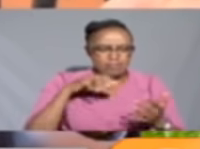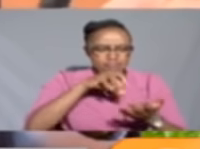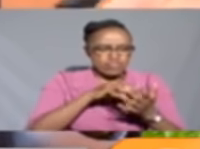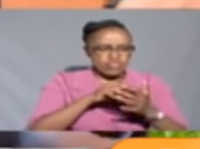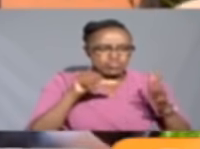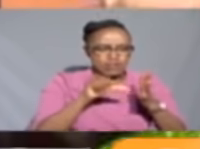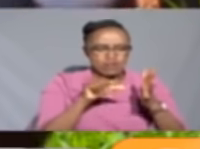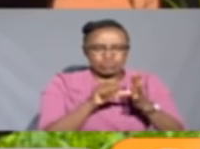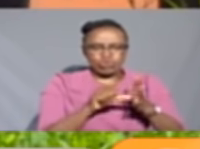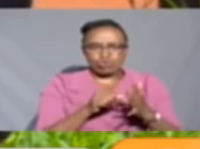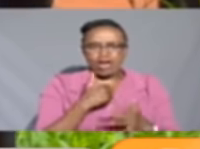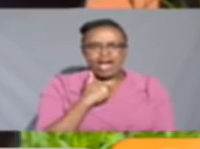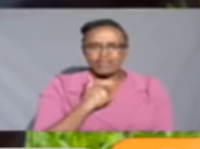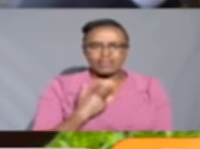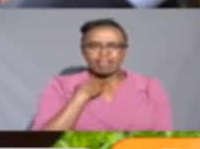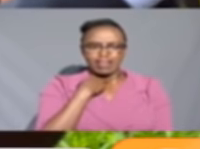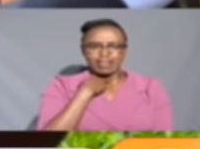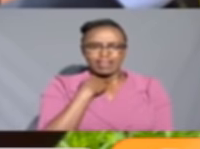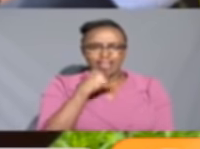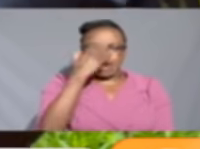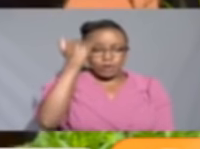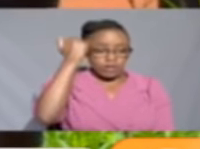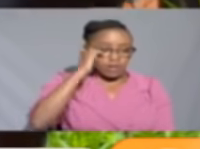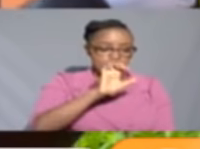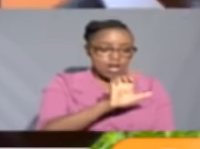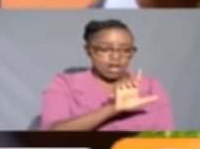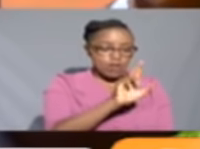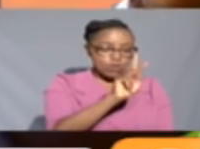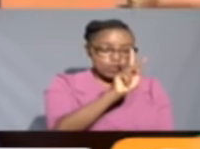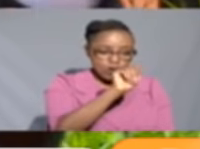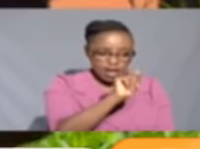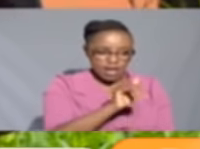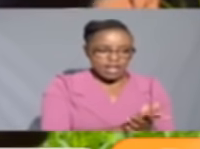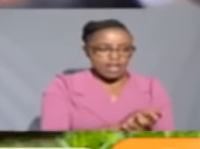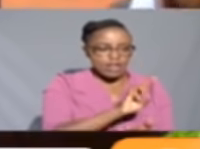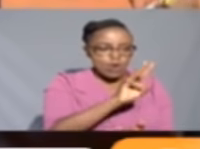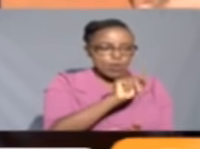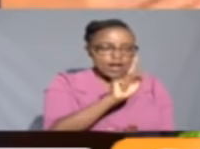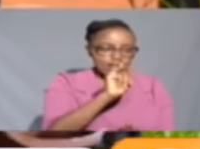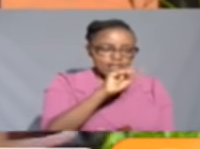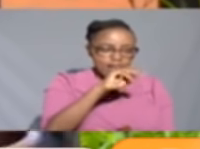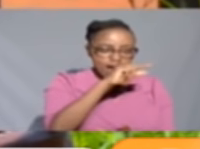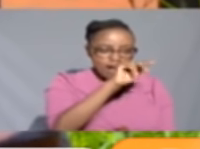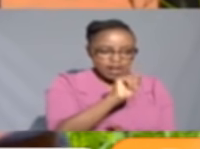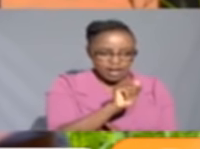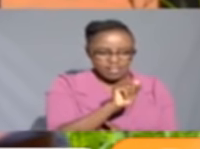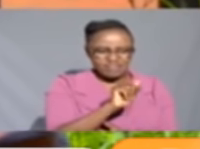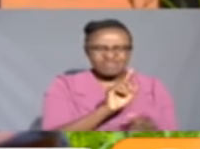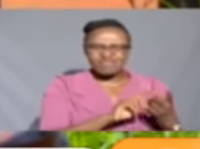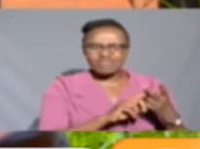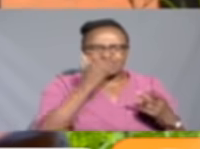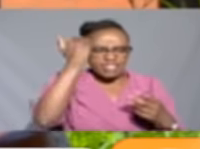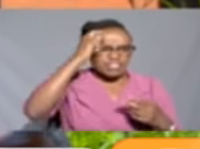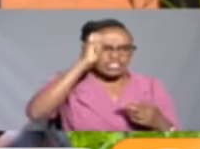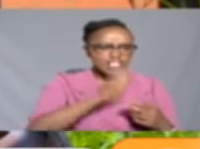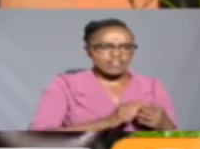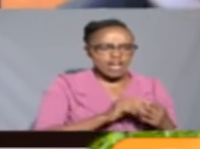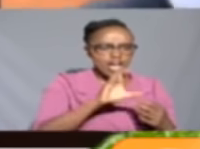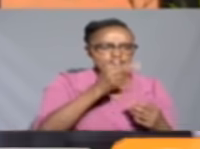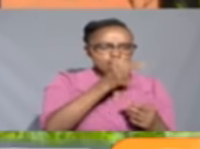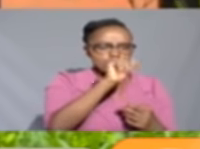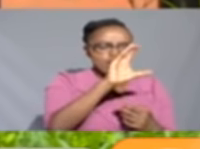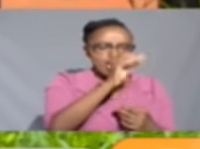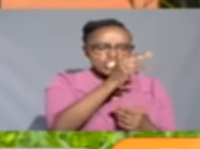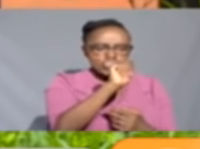position because Justice Luka Kimaru, Justice Wakiaga, Justice Chacha Mwita